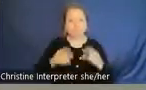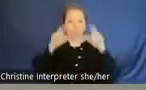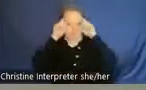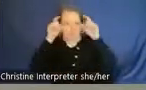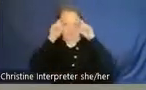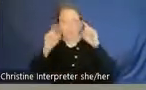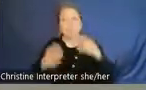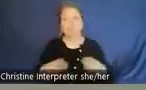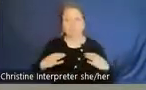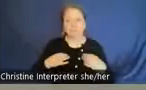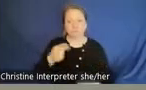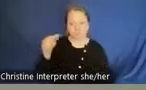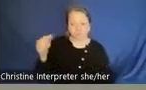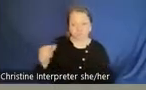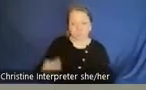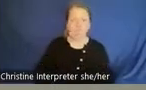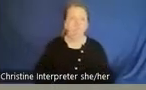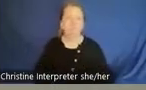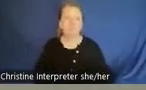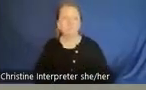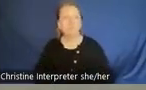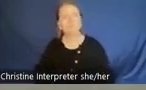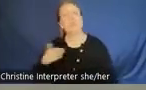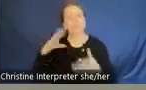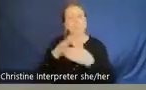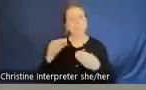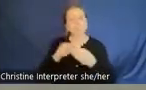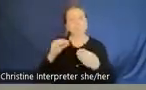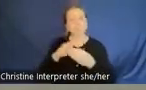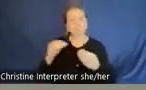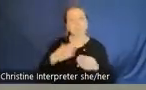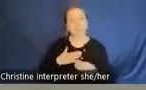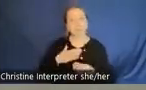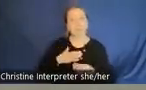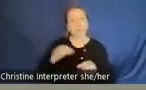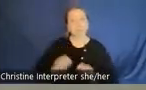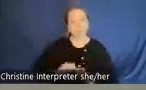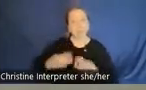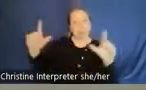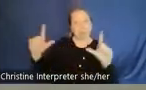I am hoping to be able to share some slides with you.